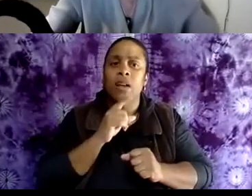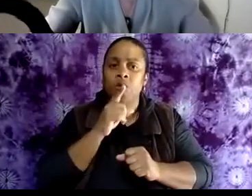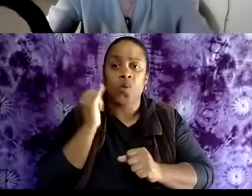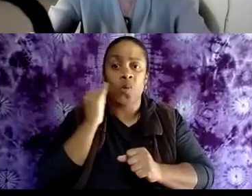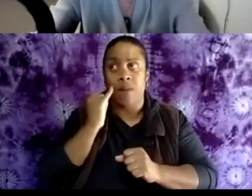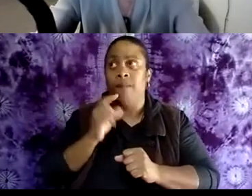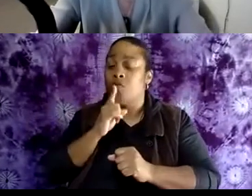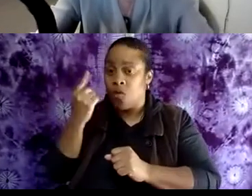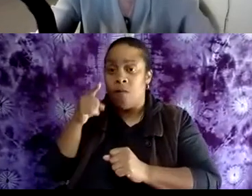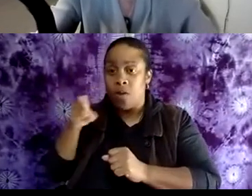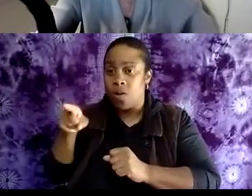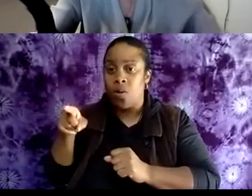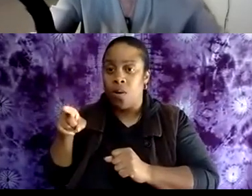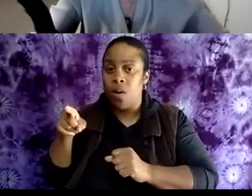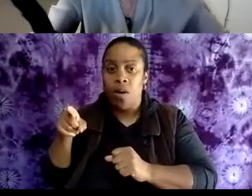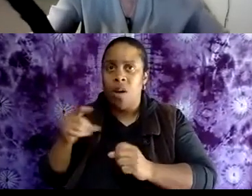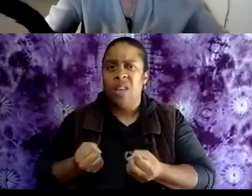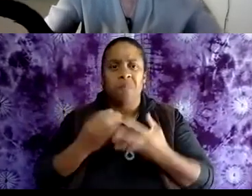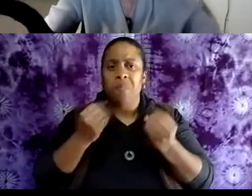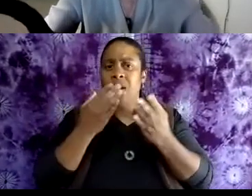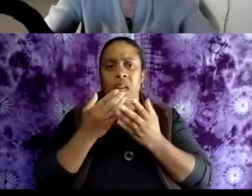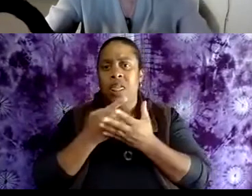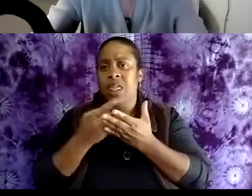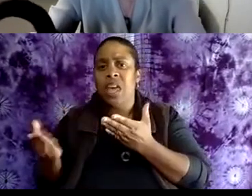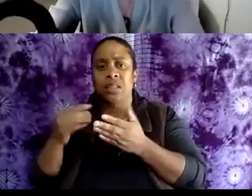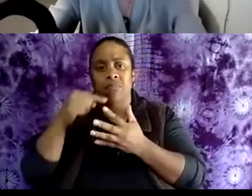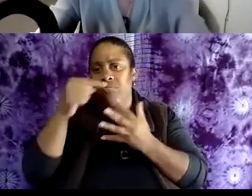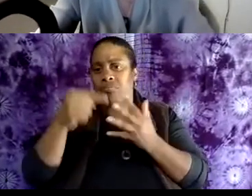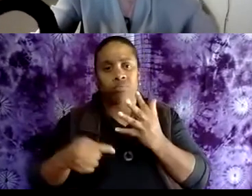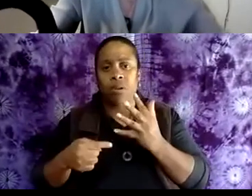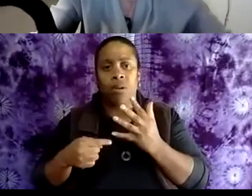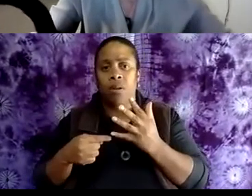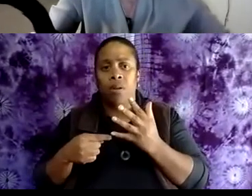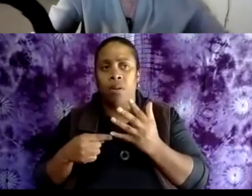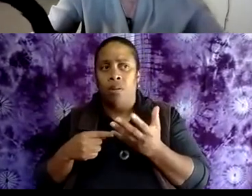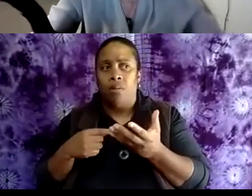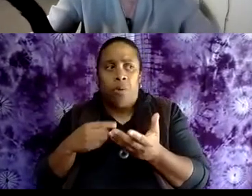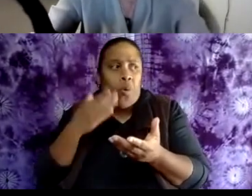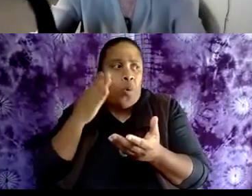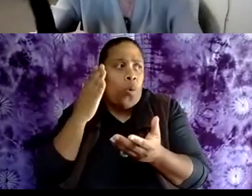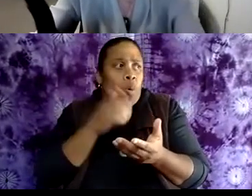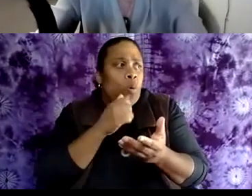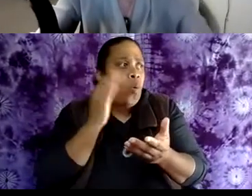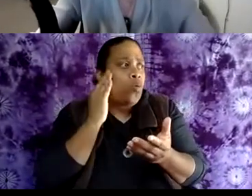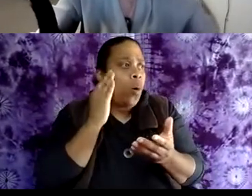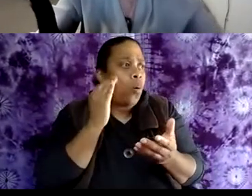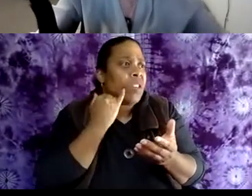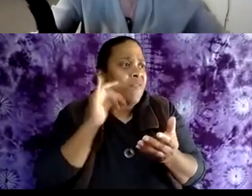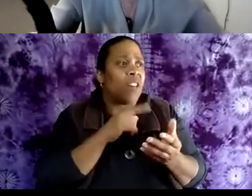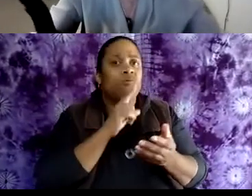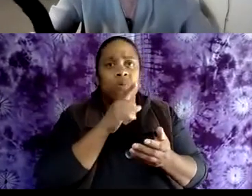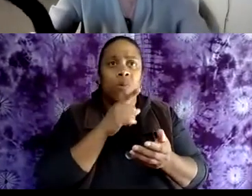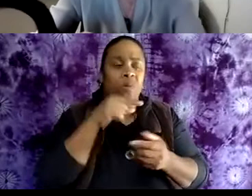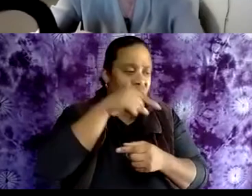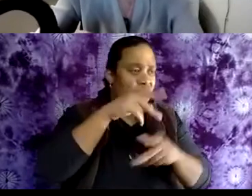There's all kinds of things that we say all day long that are true, that who knows if they're really true. Like, this person likes me, that person doesn't like me.